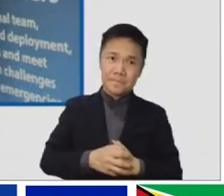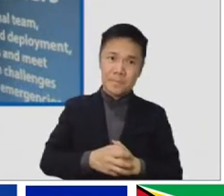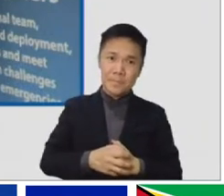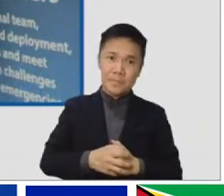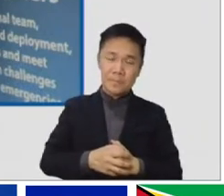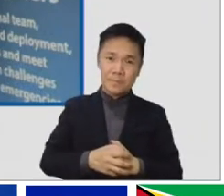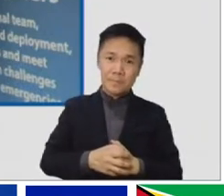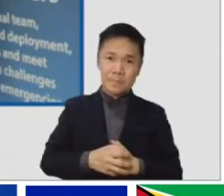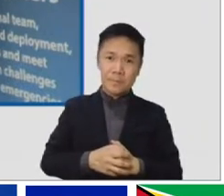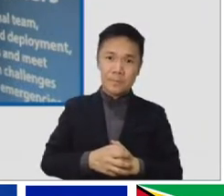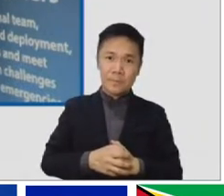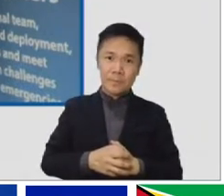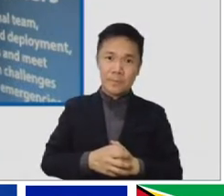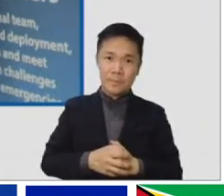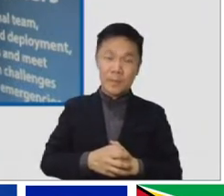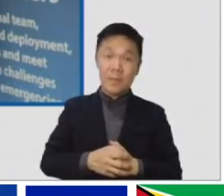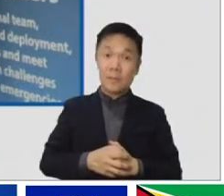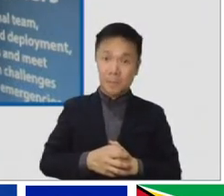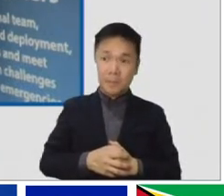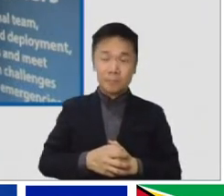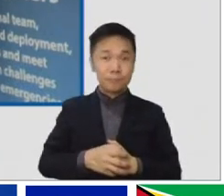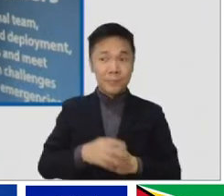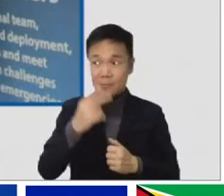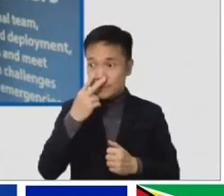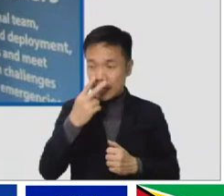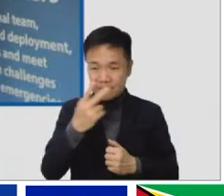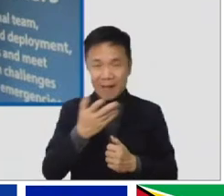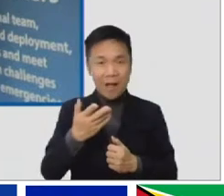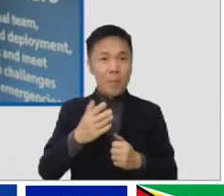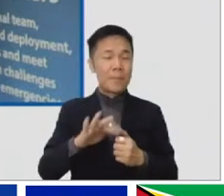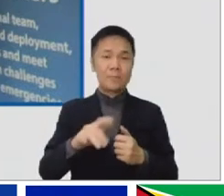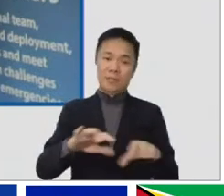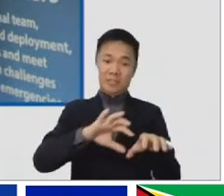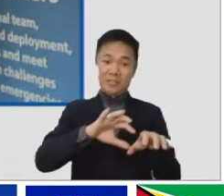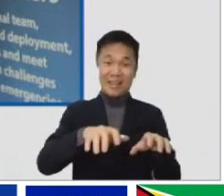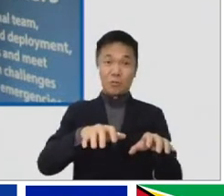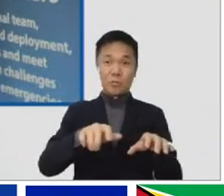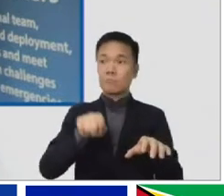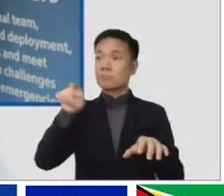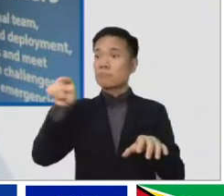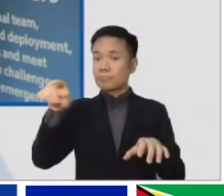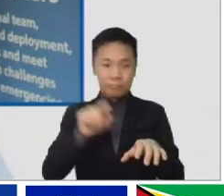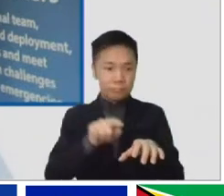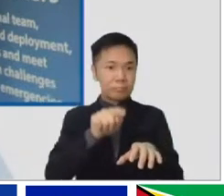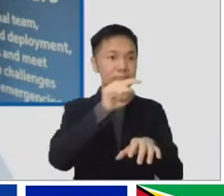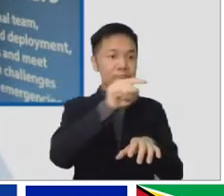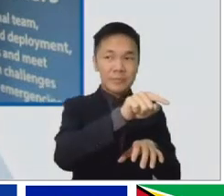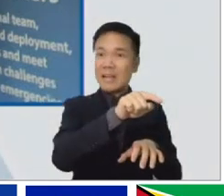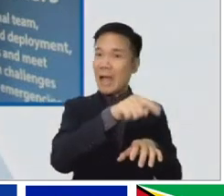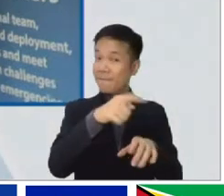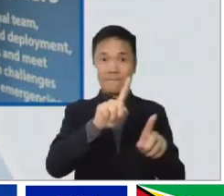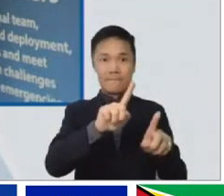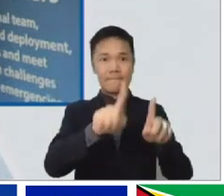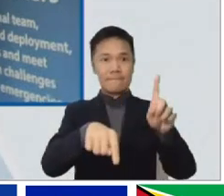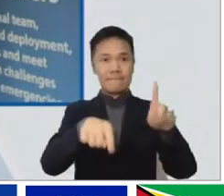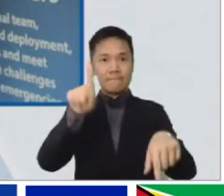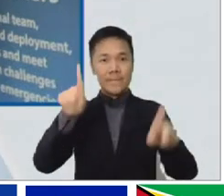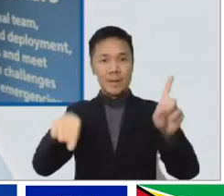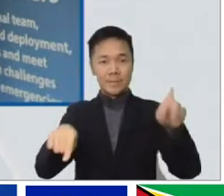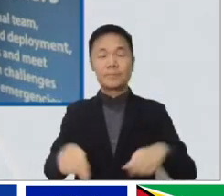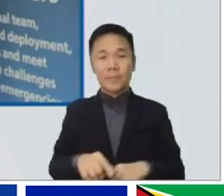segments at different geographic scales. COVID-19 has shown us that an emergency that